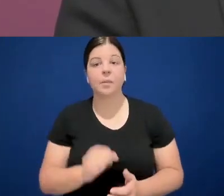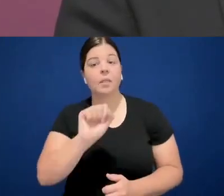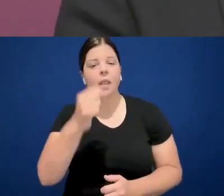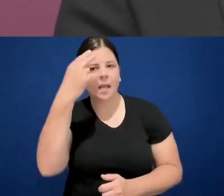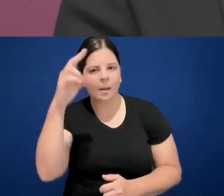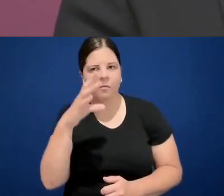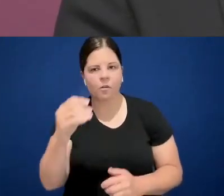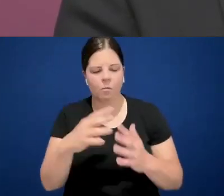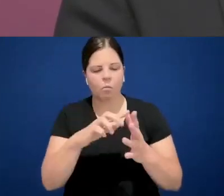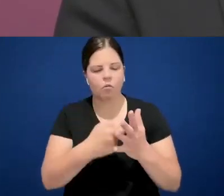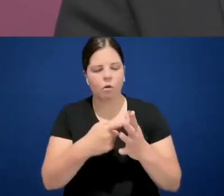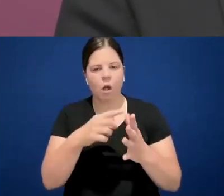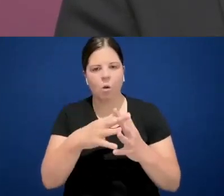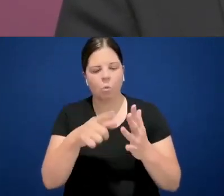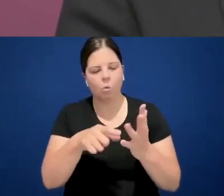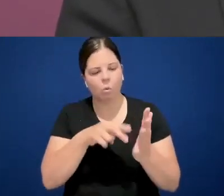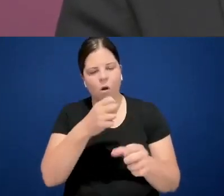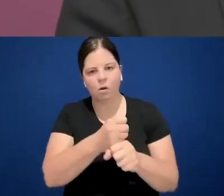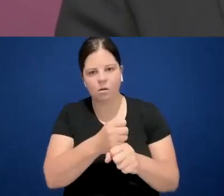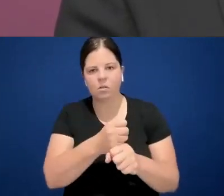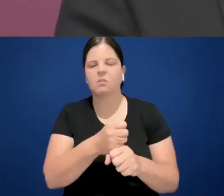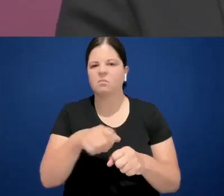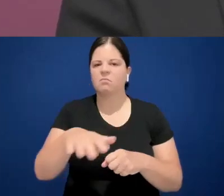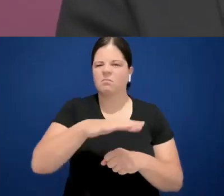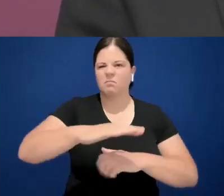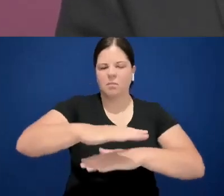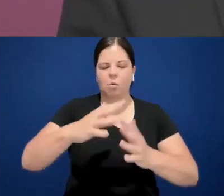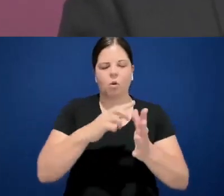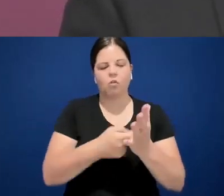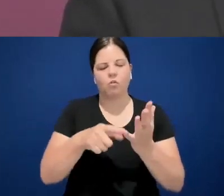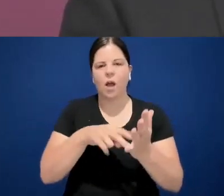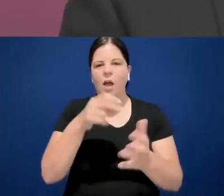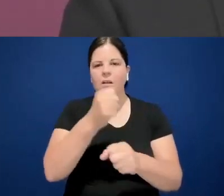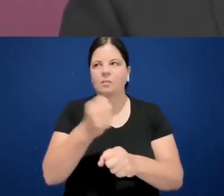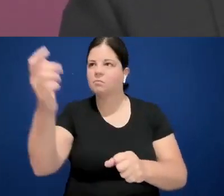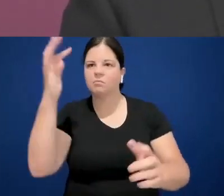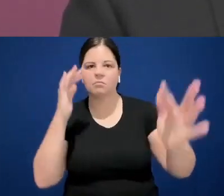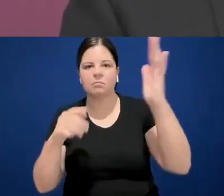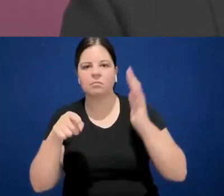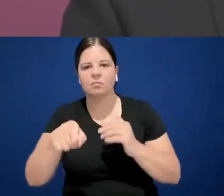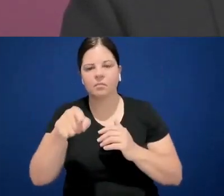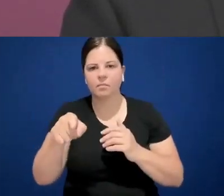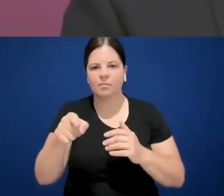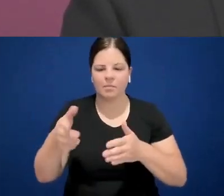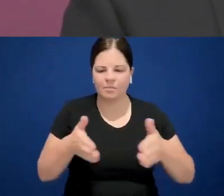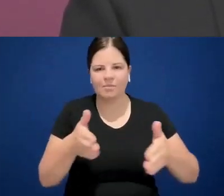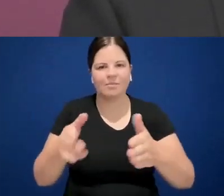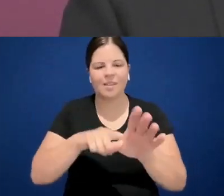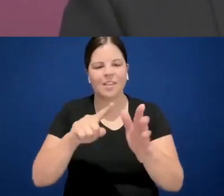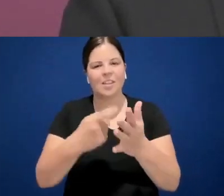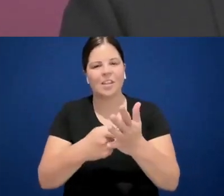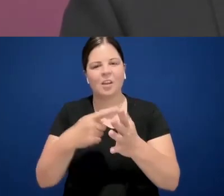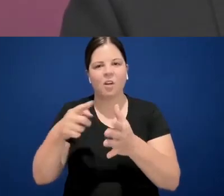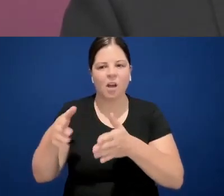Woiwurrung language word Wurrung, meaning the manna gum, which is common along Birrarung, the Yarra River, and